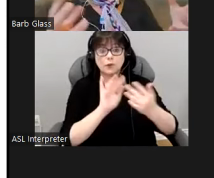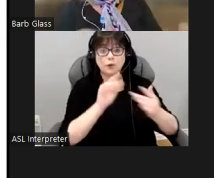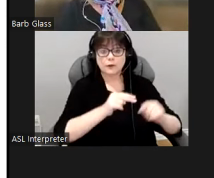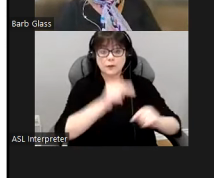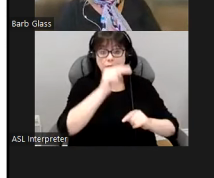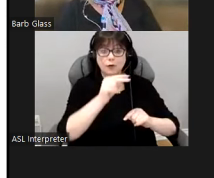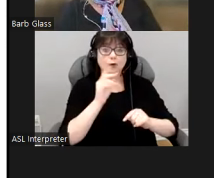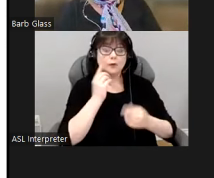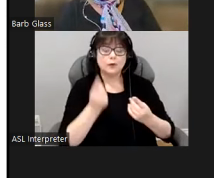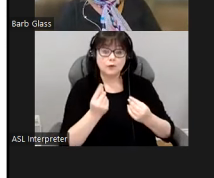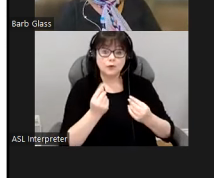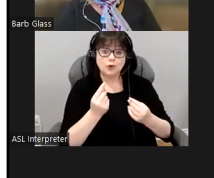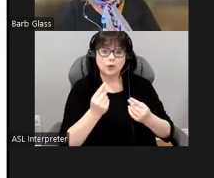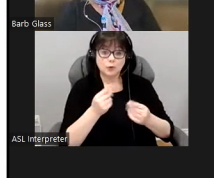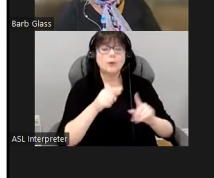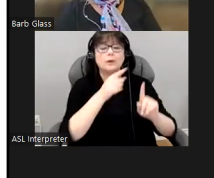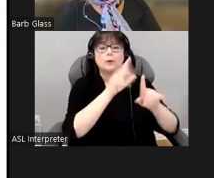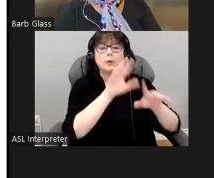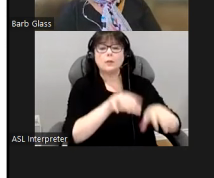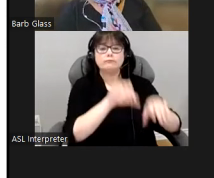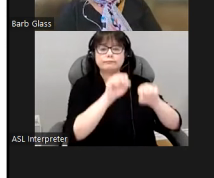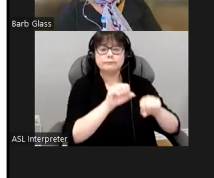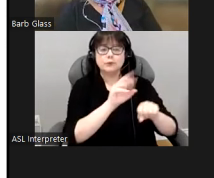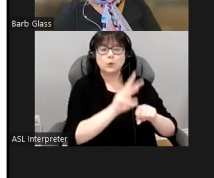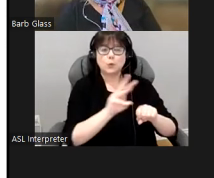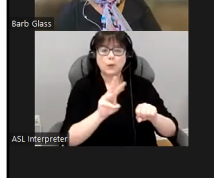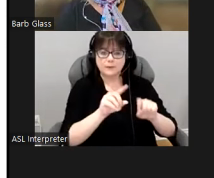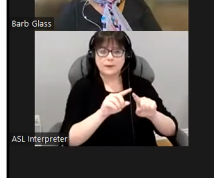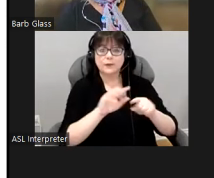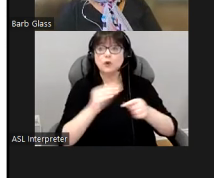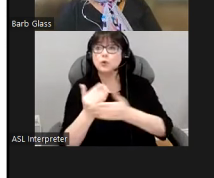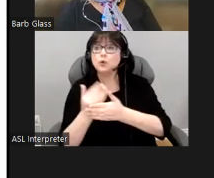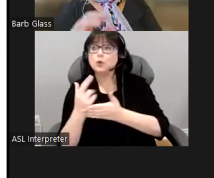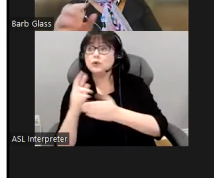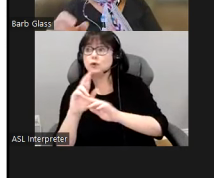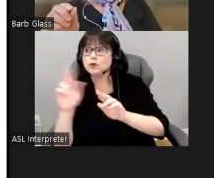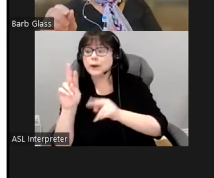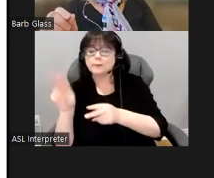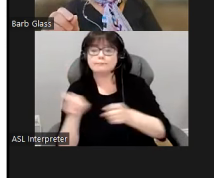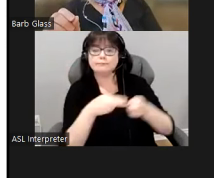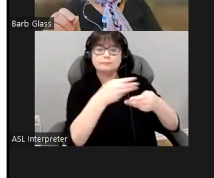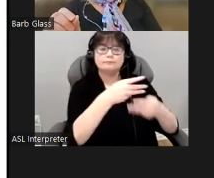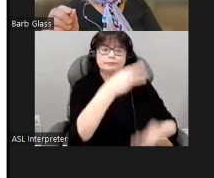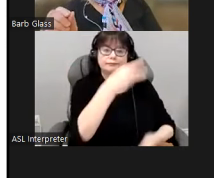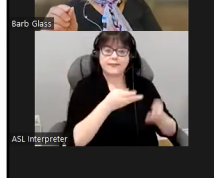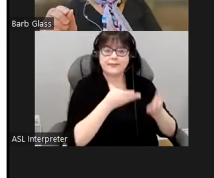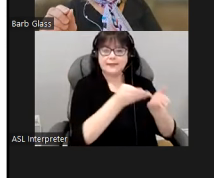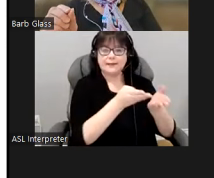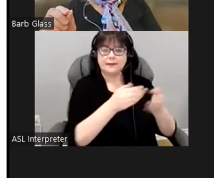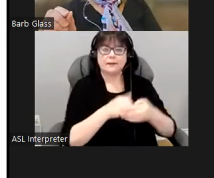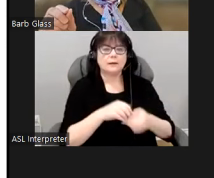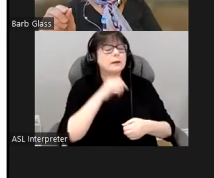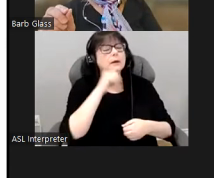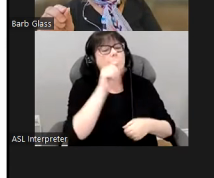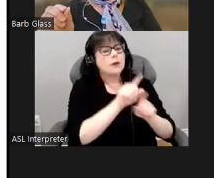that we can go to access all of these new resources once they're completed. It won't be the same as the OALCF